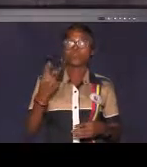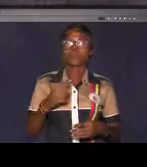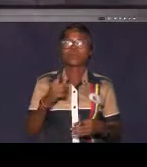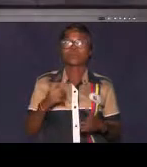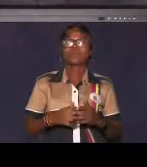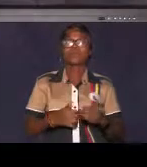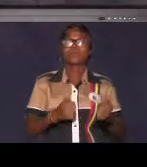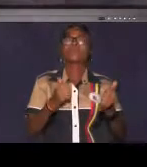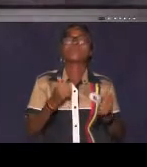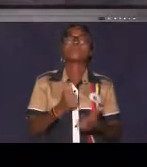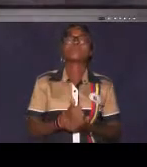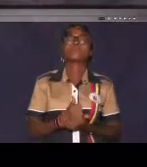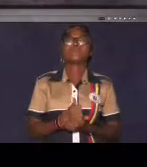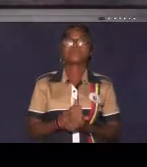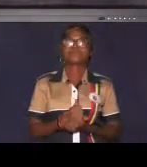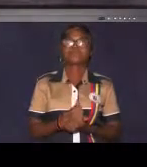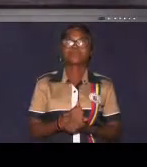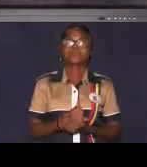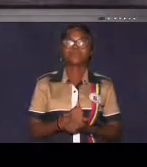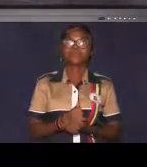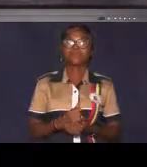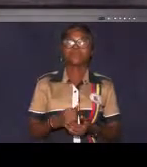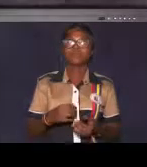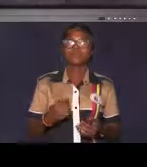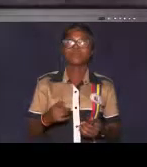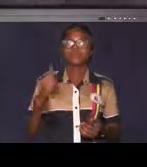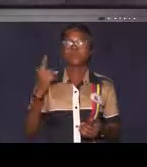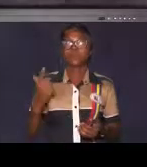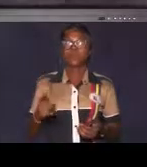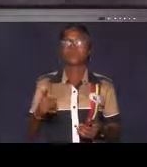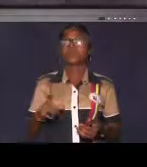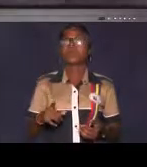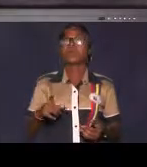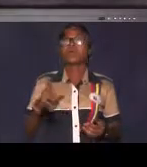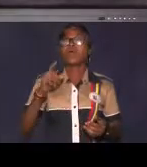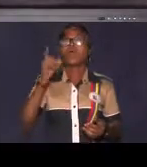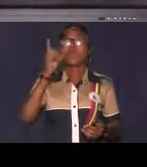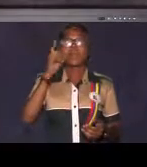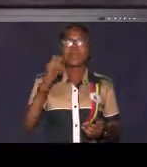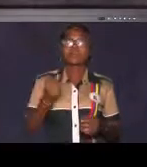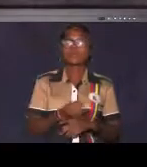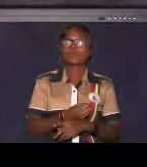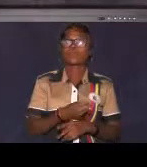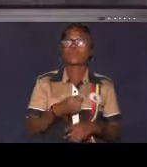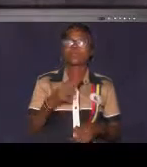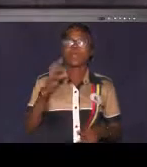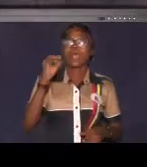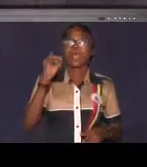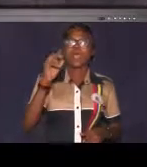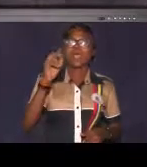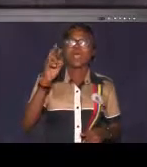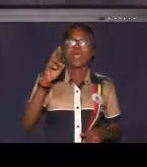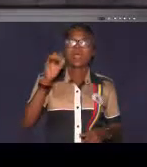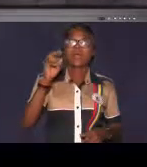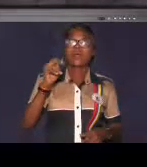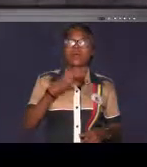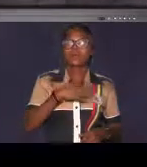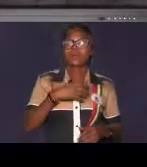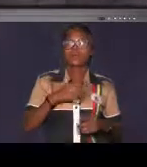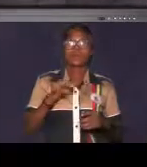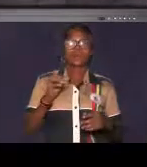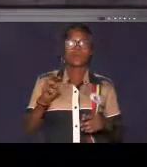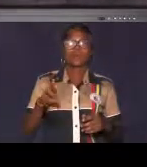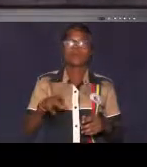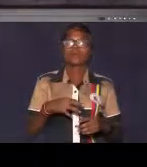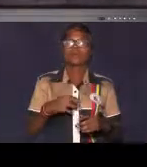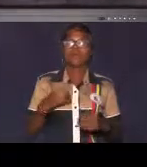for? B, limestone. Limestone for what? Iron ore for making what? So these are the questions. You have just